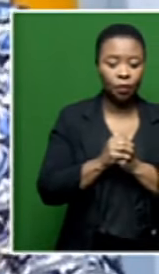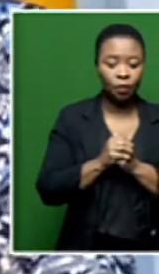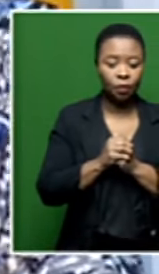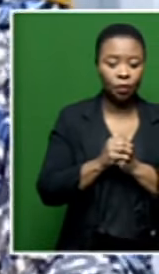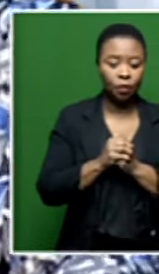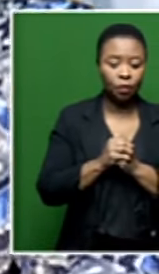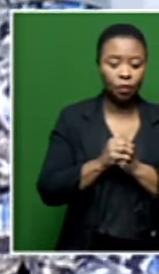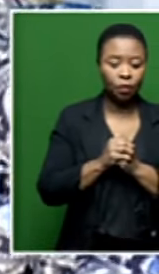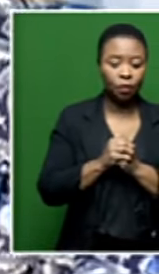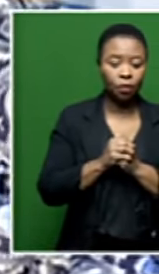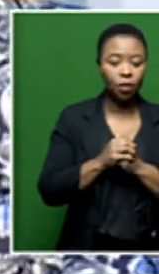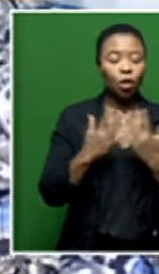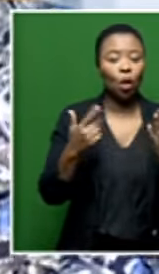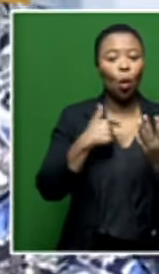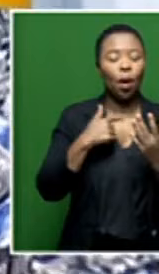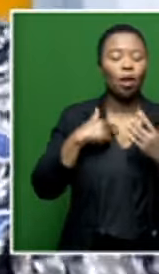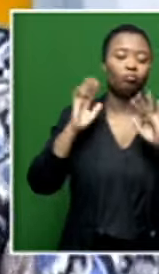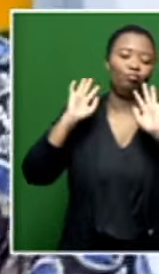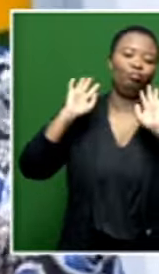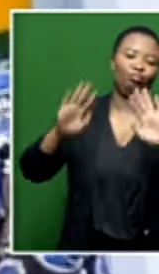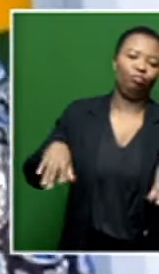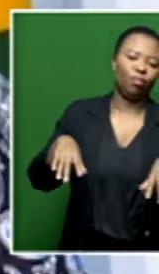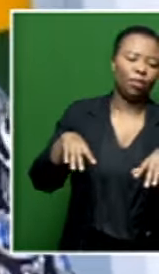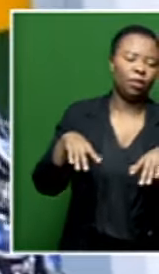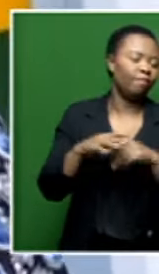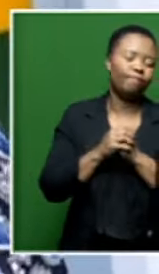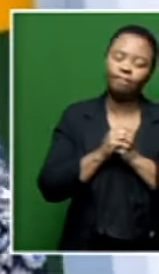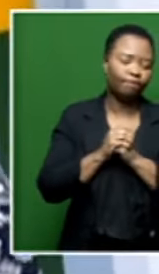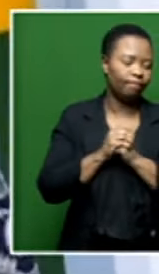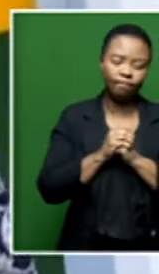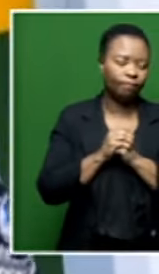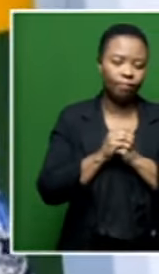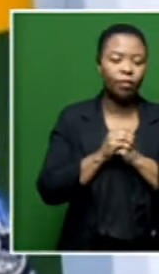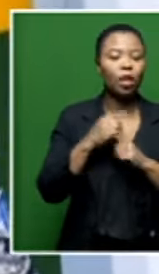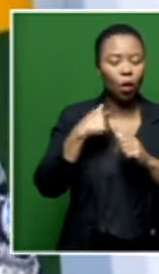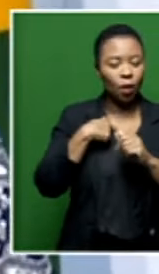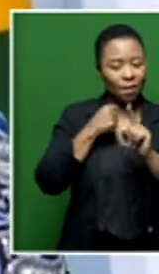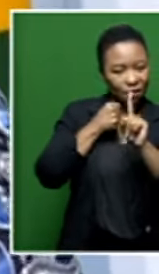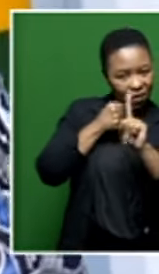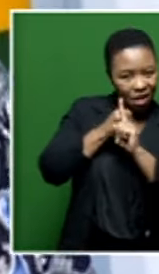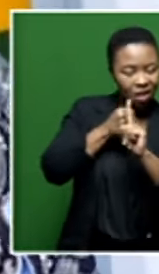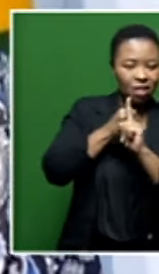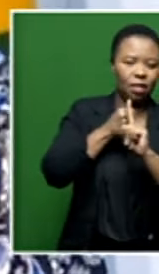So we must not let our guards down. We must continue the fight.